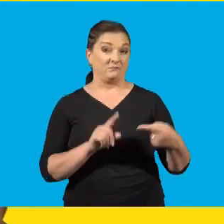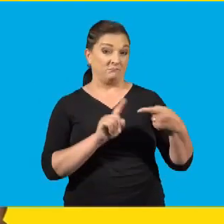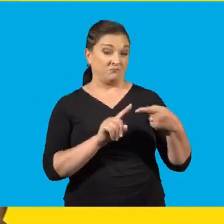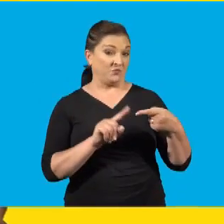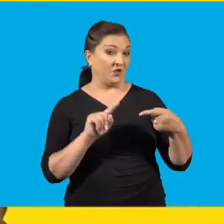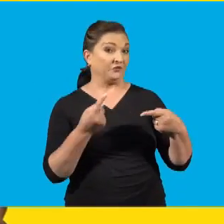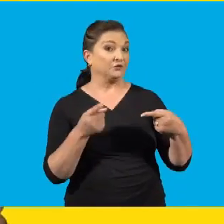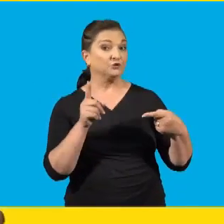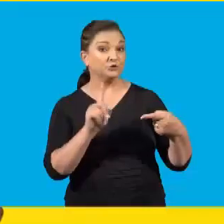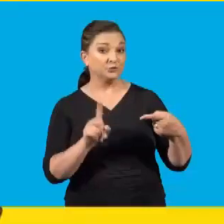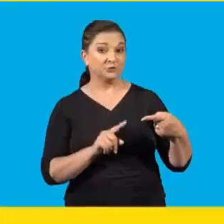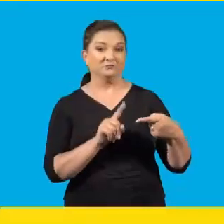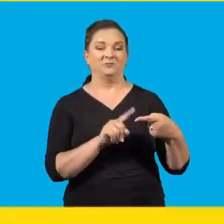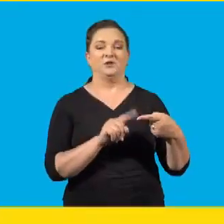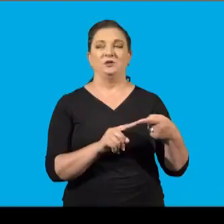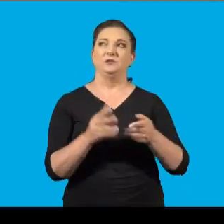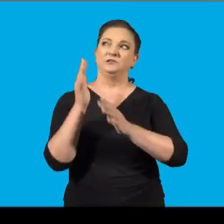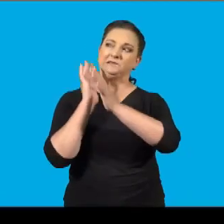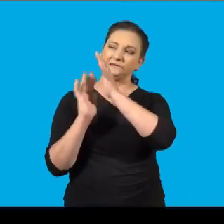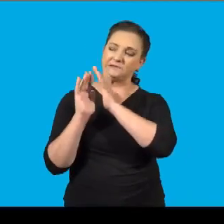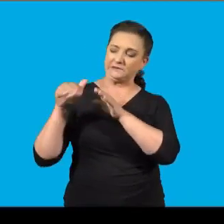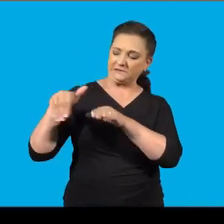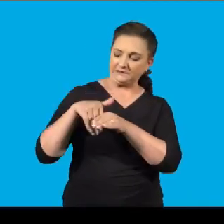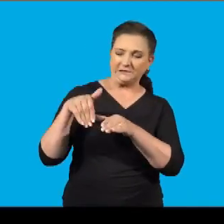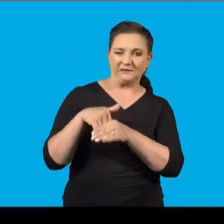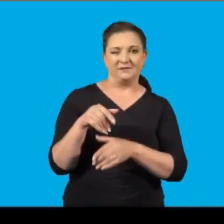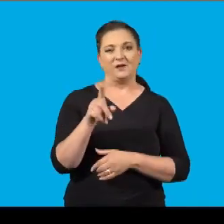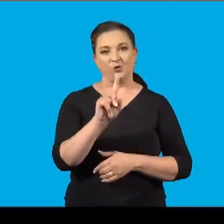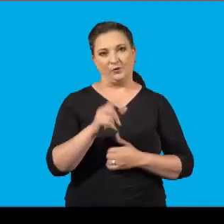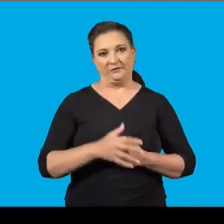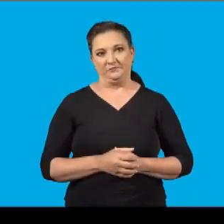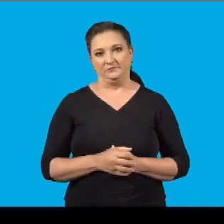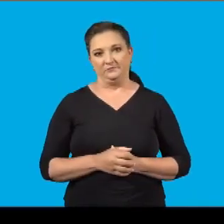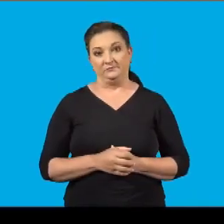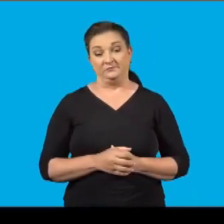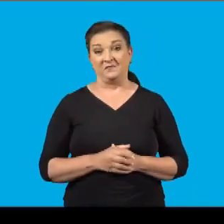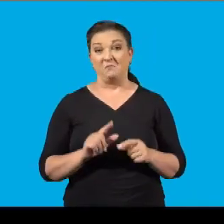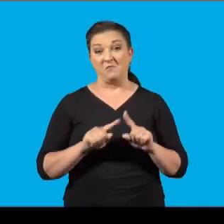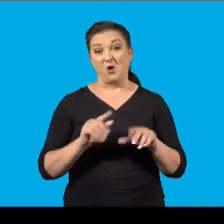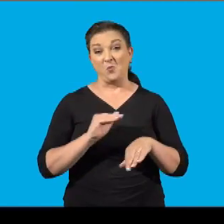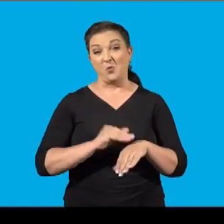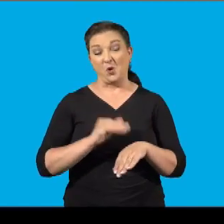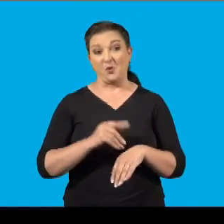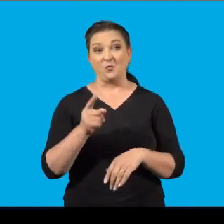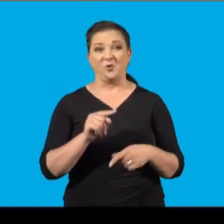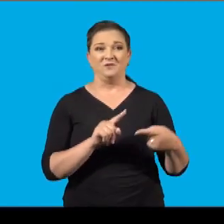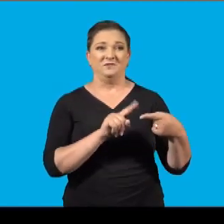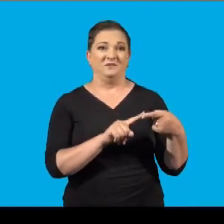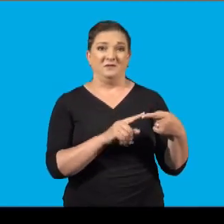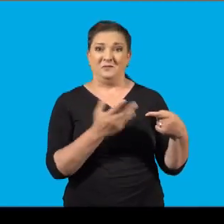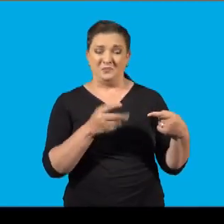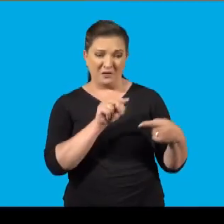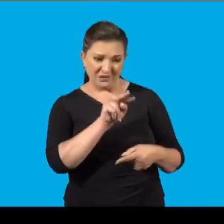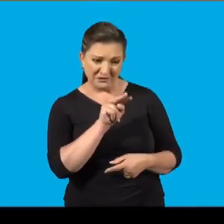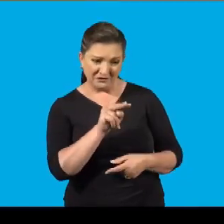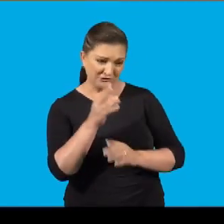to look at is historical concepts. Now, the problem here is lack of comprehension